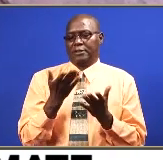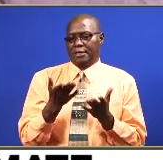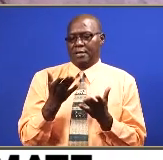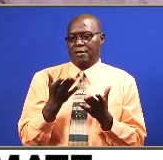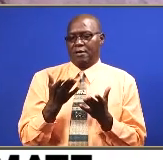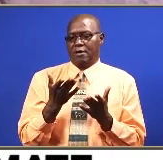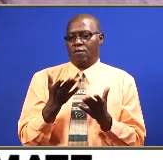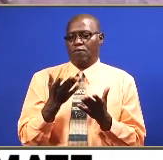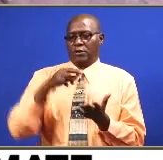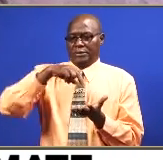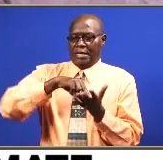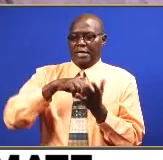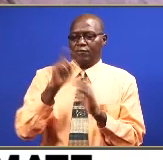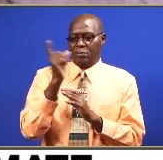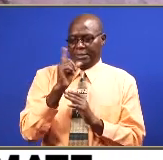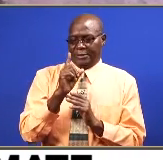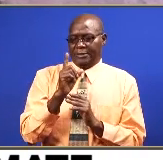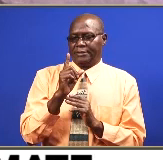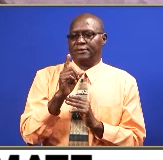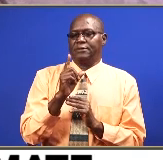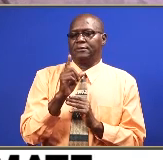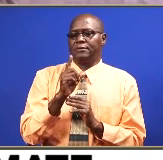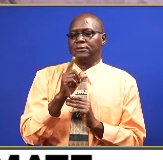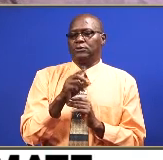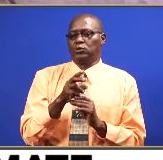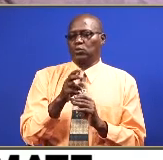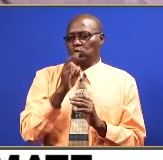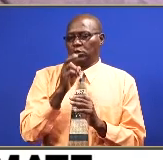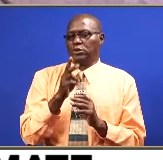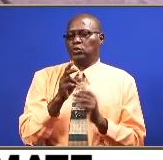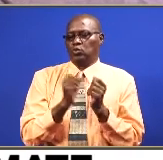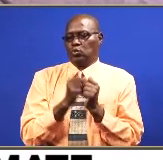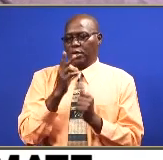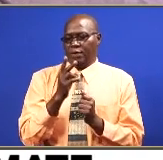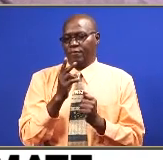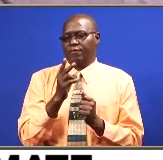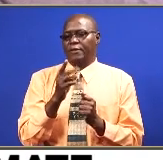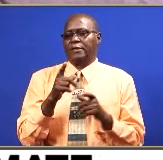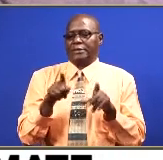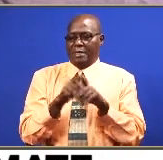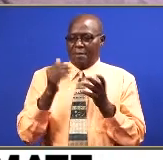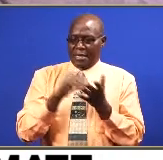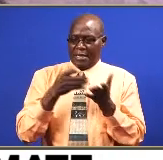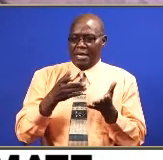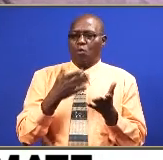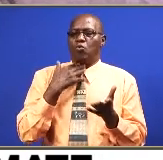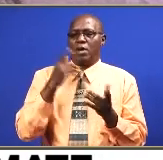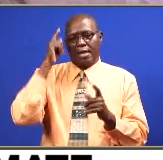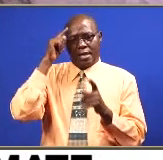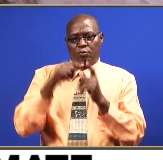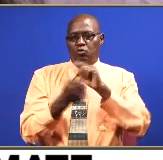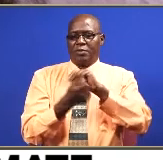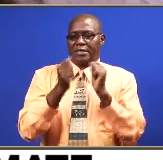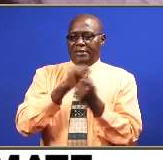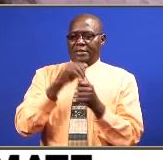2017 as well, and this time again I am here to make a change in our country.